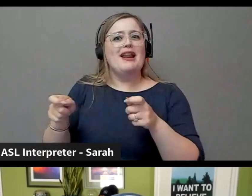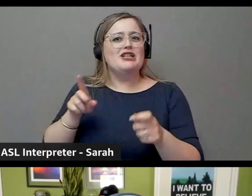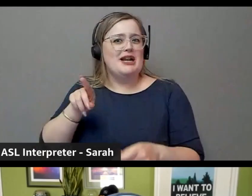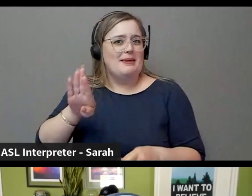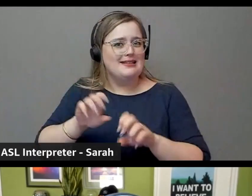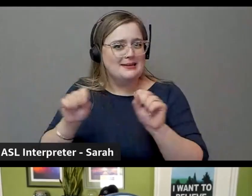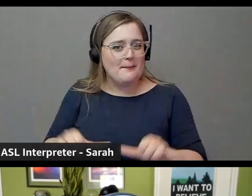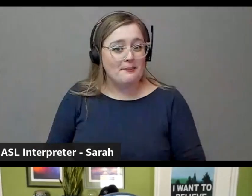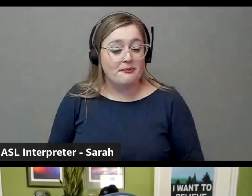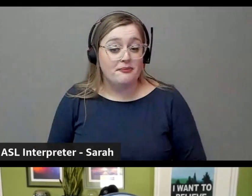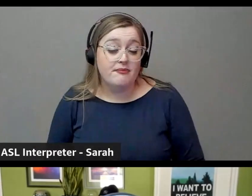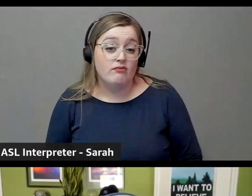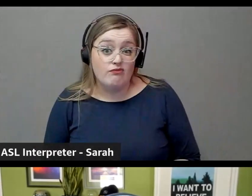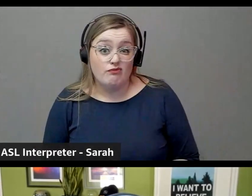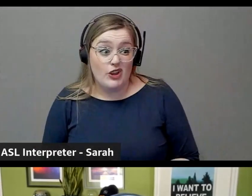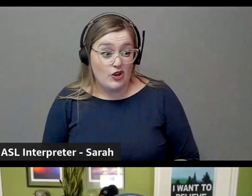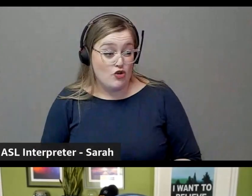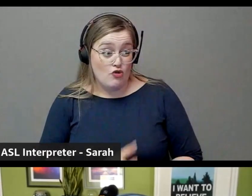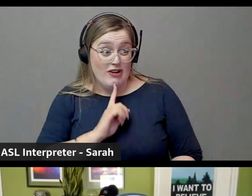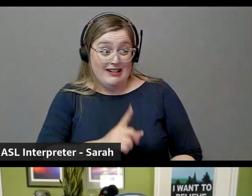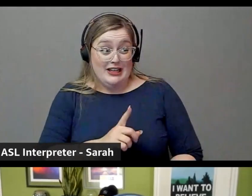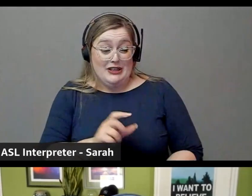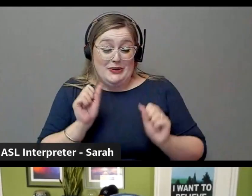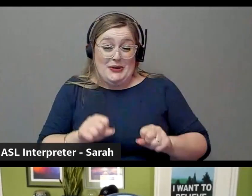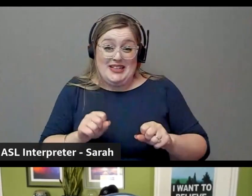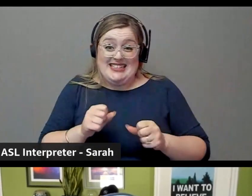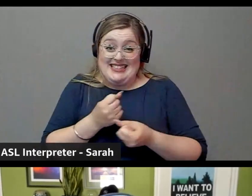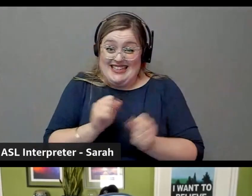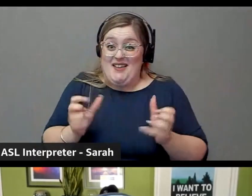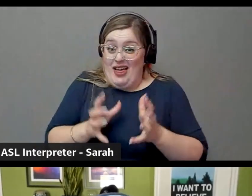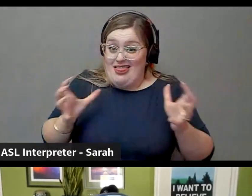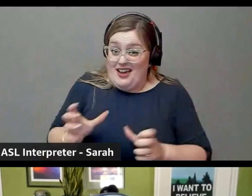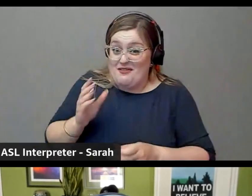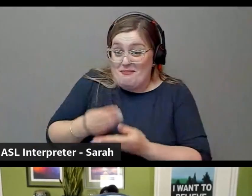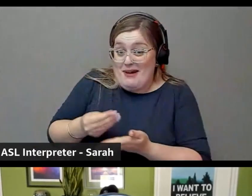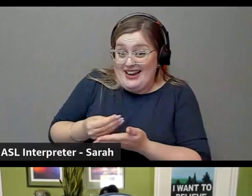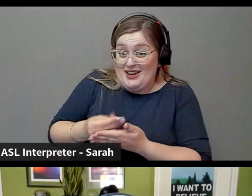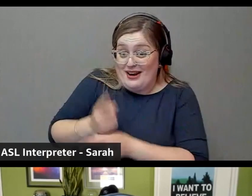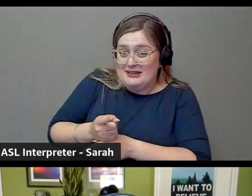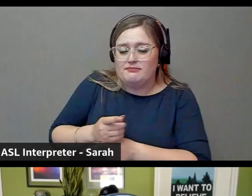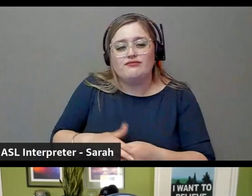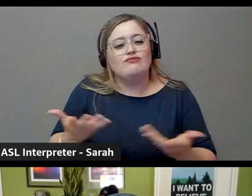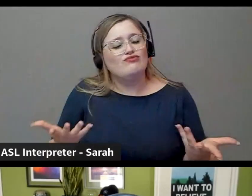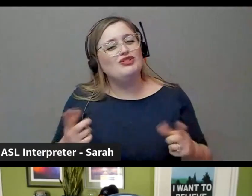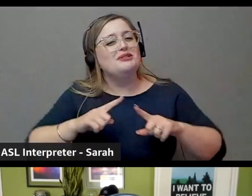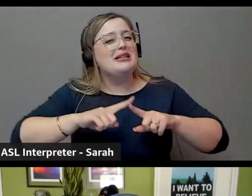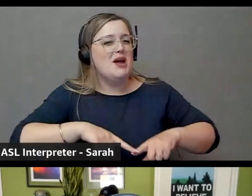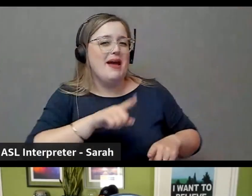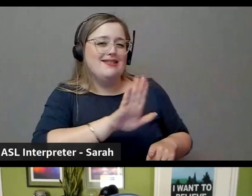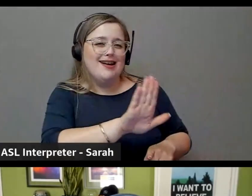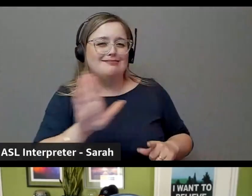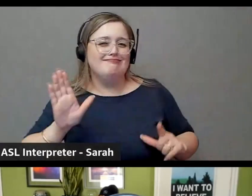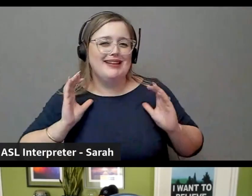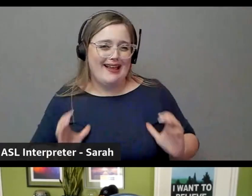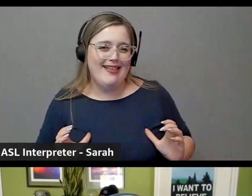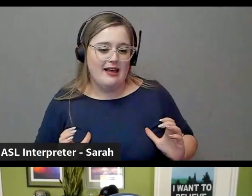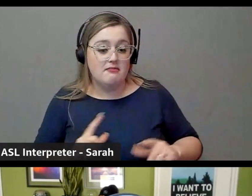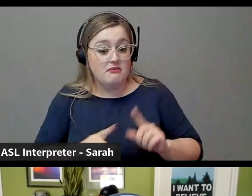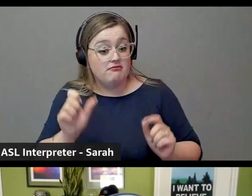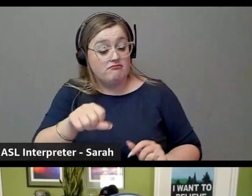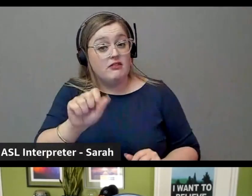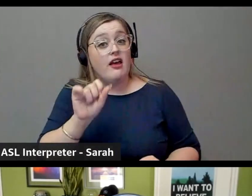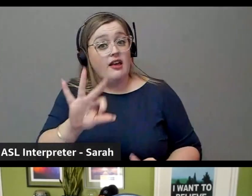could potentially save quite a lot of money too, right? Well, I think that's up to the client. But yes, if you have an